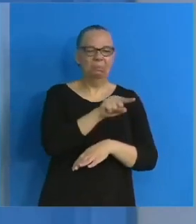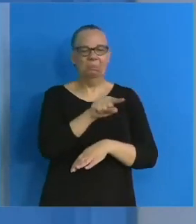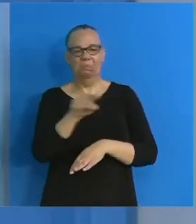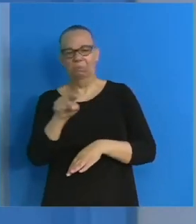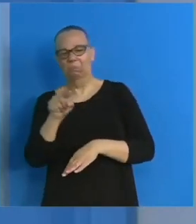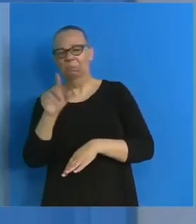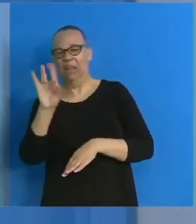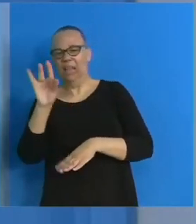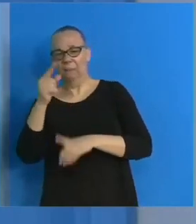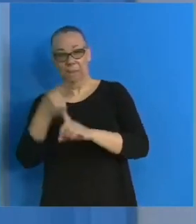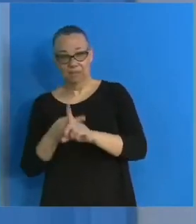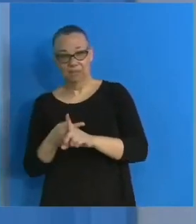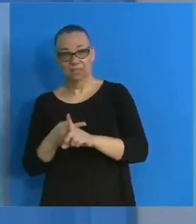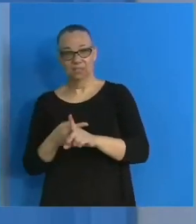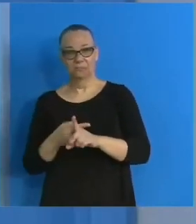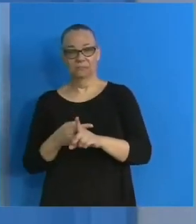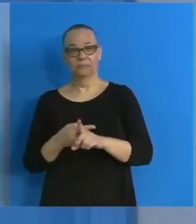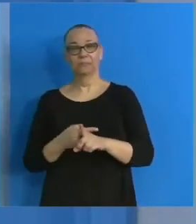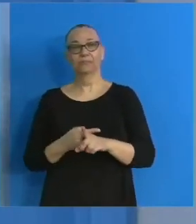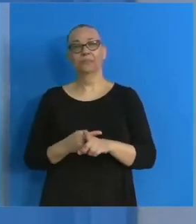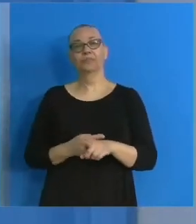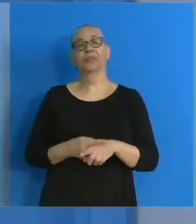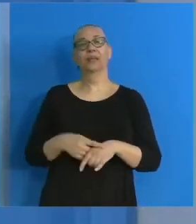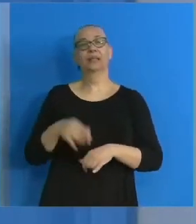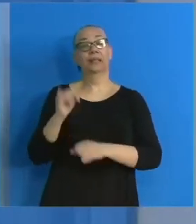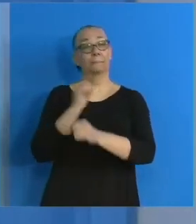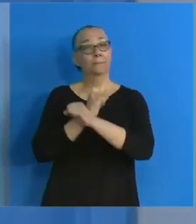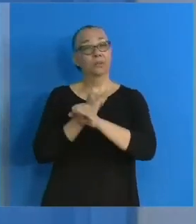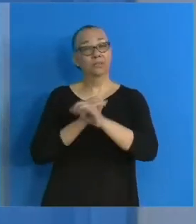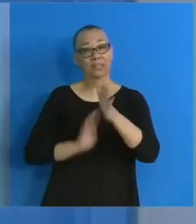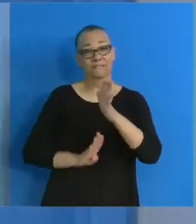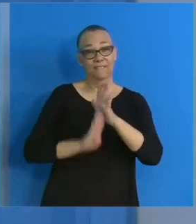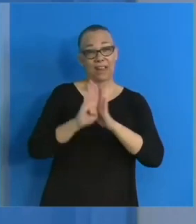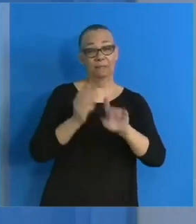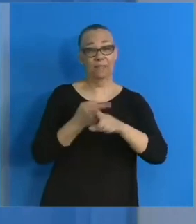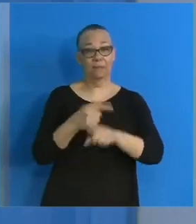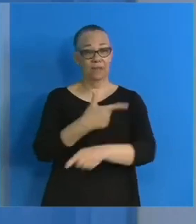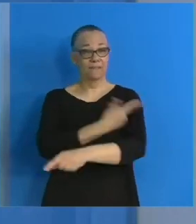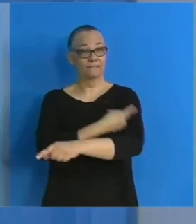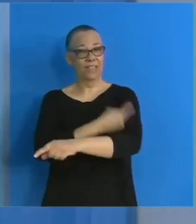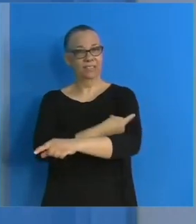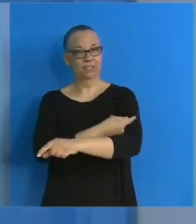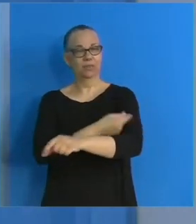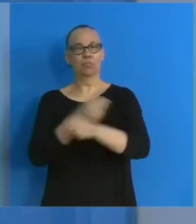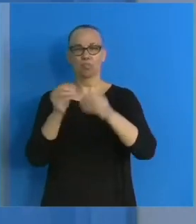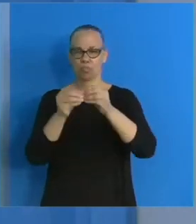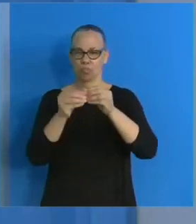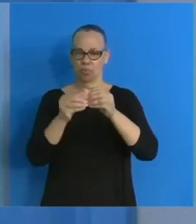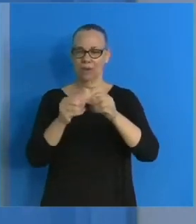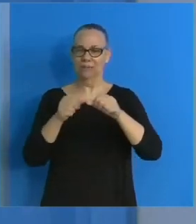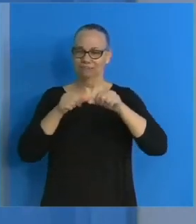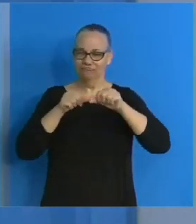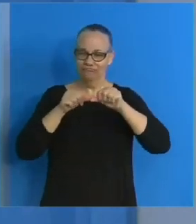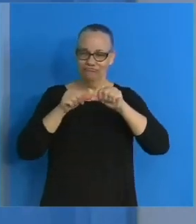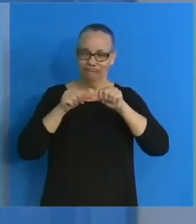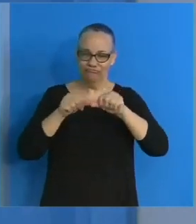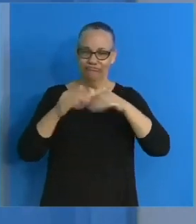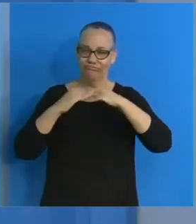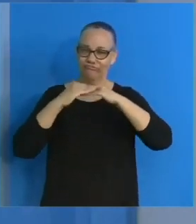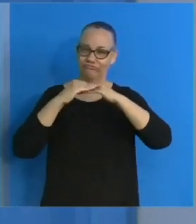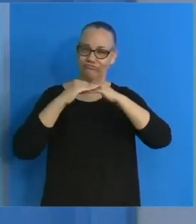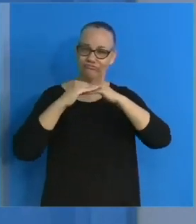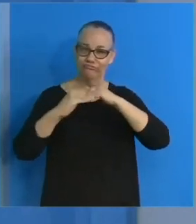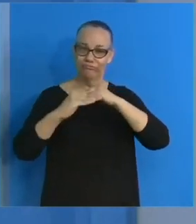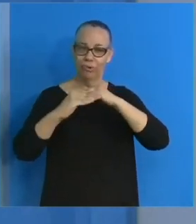months. The immunity developed as a result of vaccines are much more consistent. Trial participants